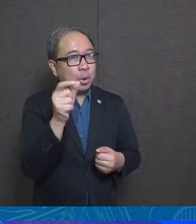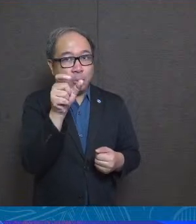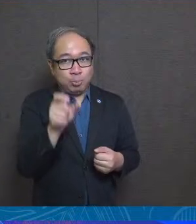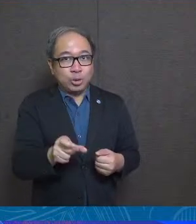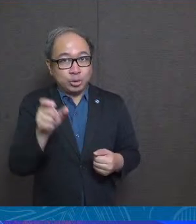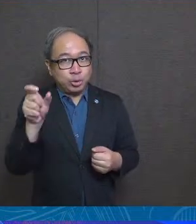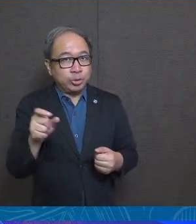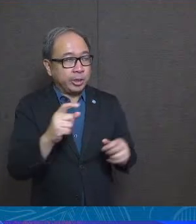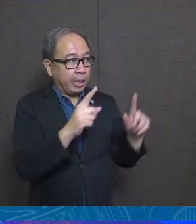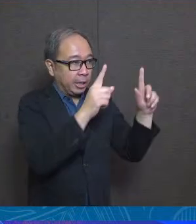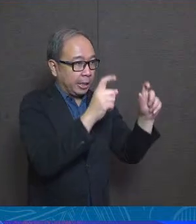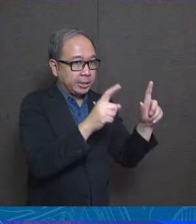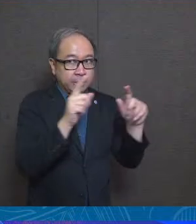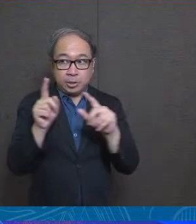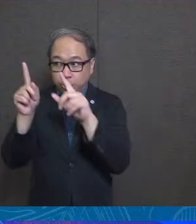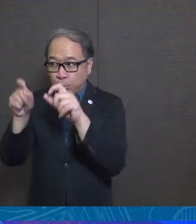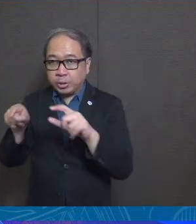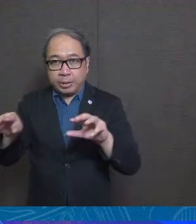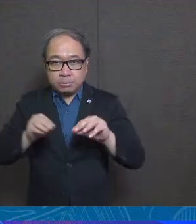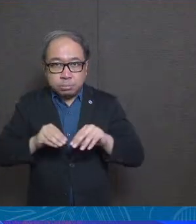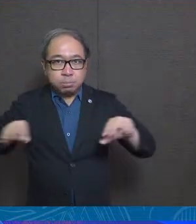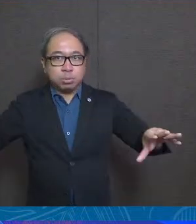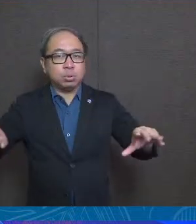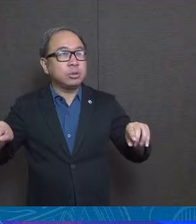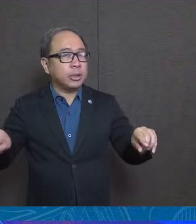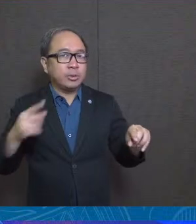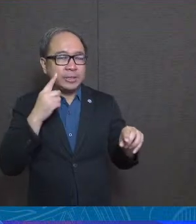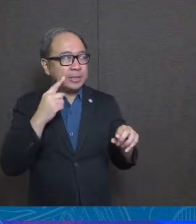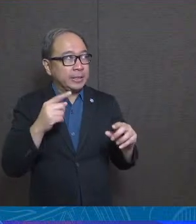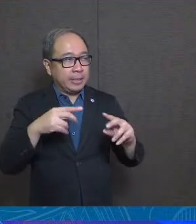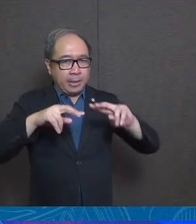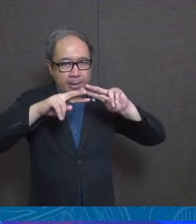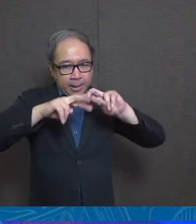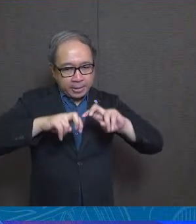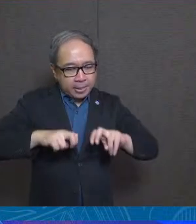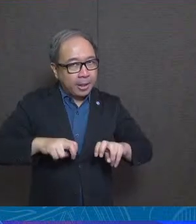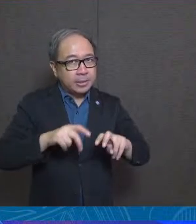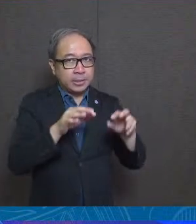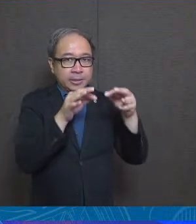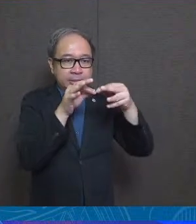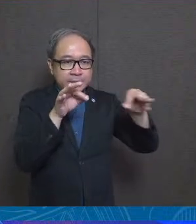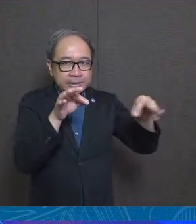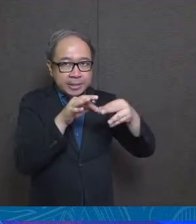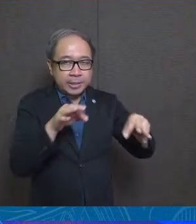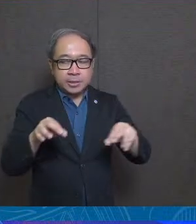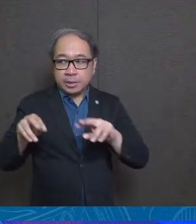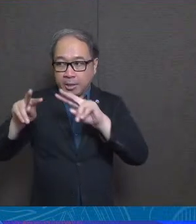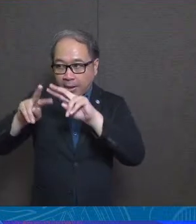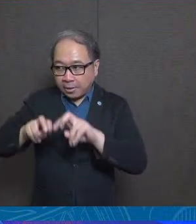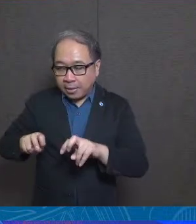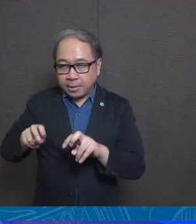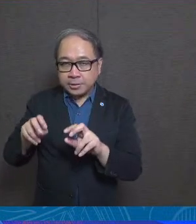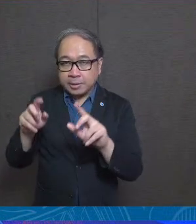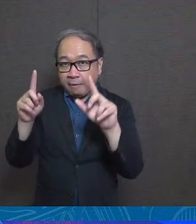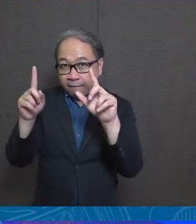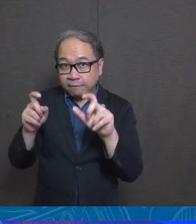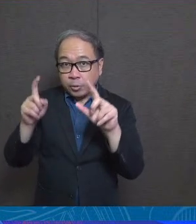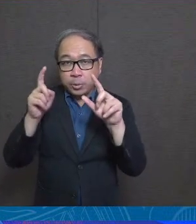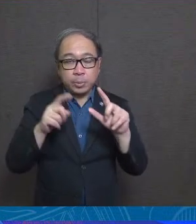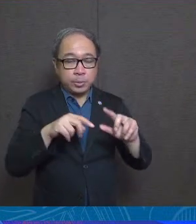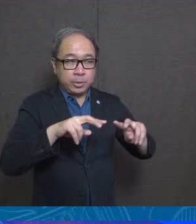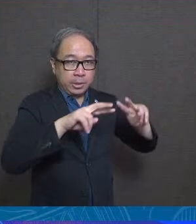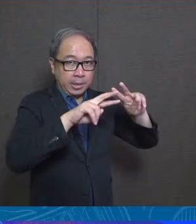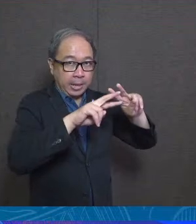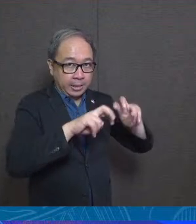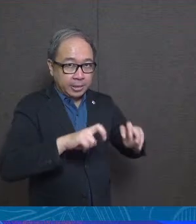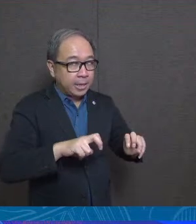posted it. And we analyze the sentences, and we analyze the images, and we analyze the